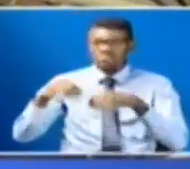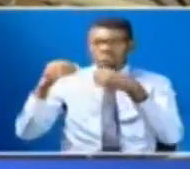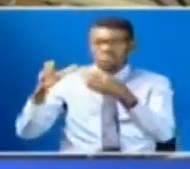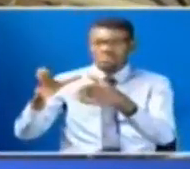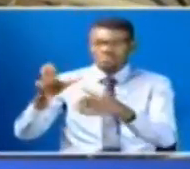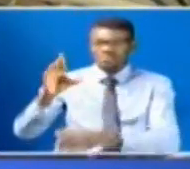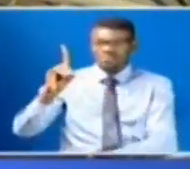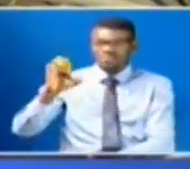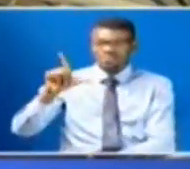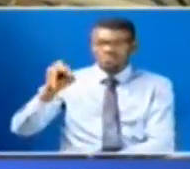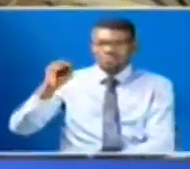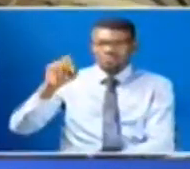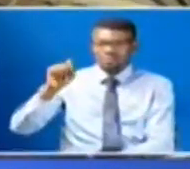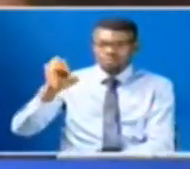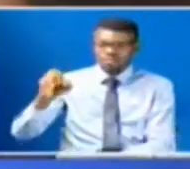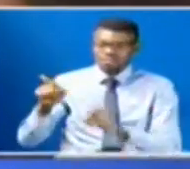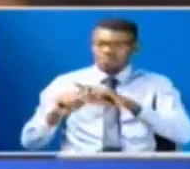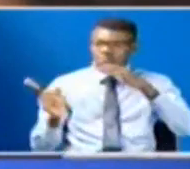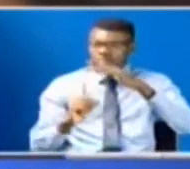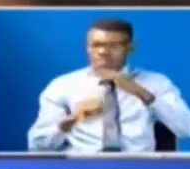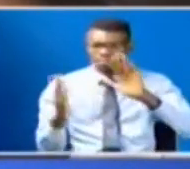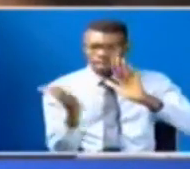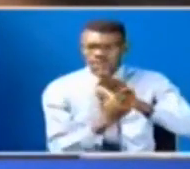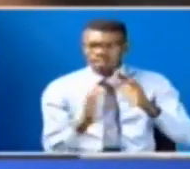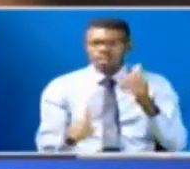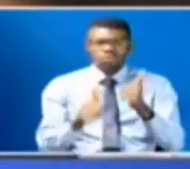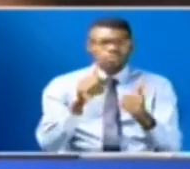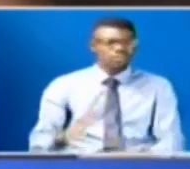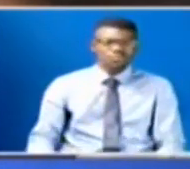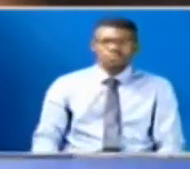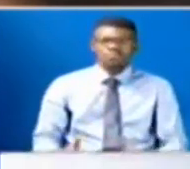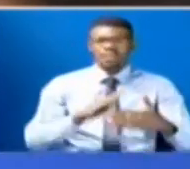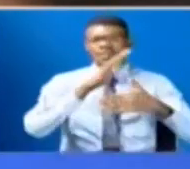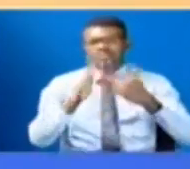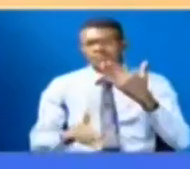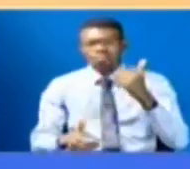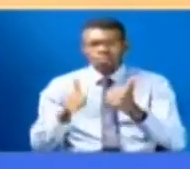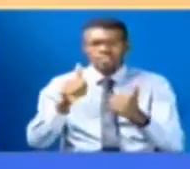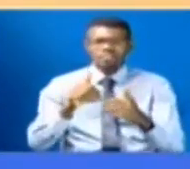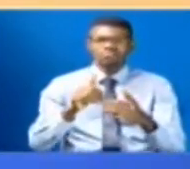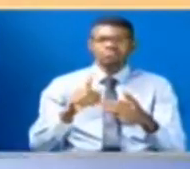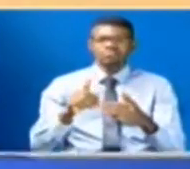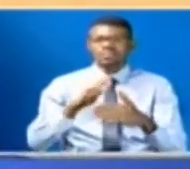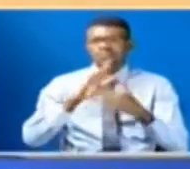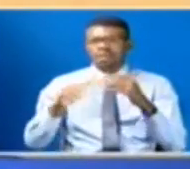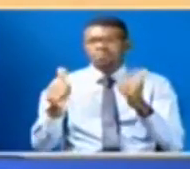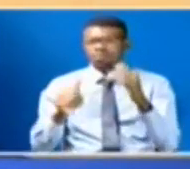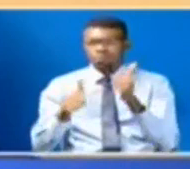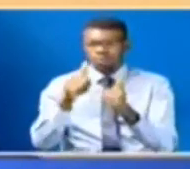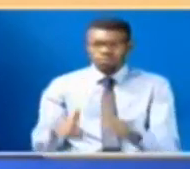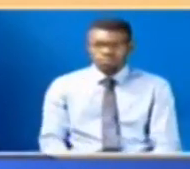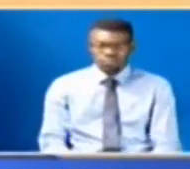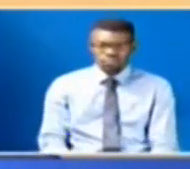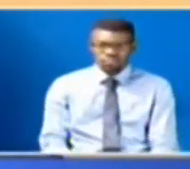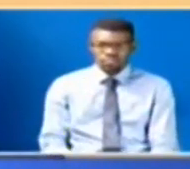of the leases in the ministry records. Now, which one is expired and which one has not expired? The lease was, which is we are